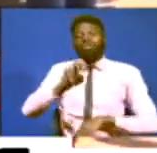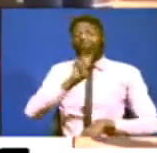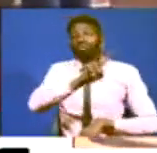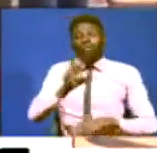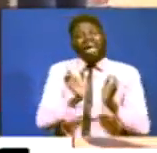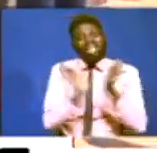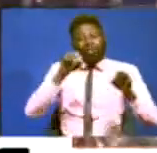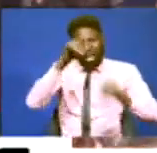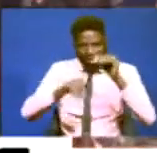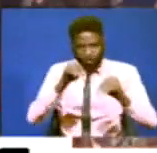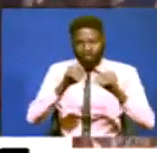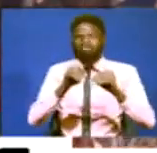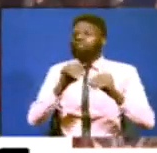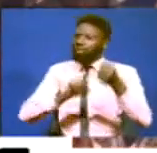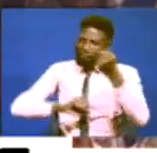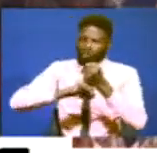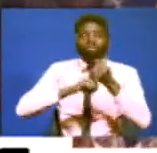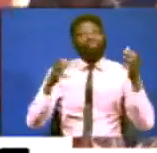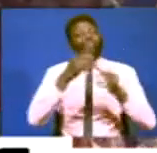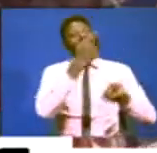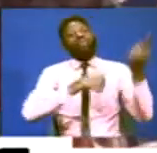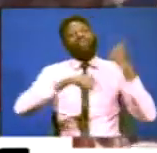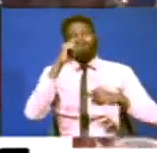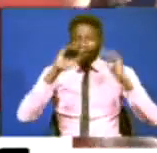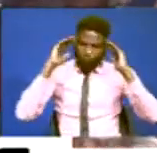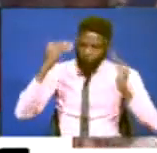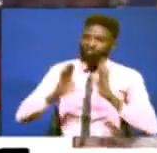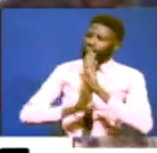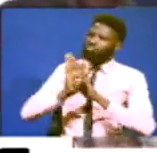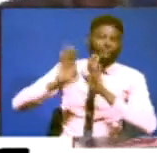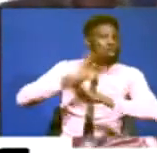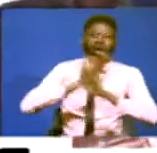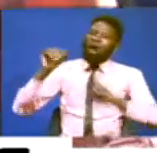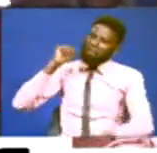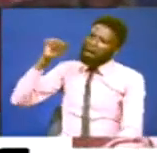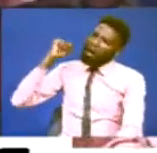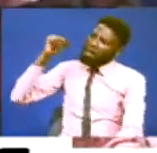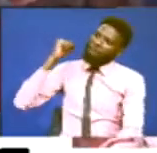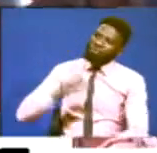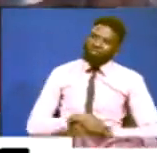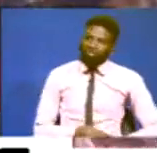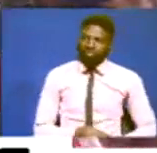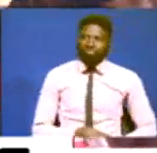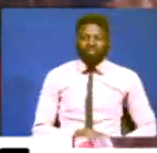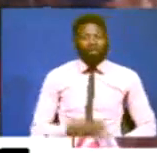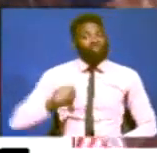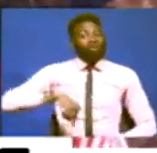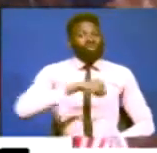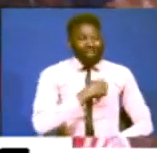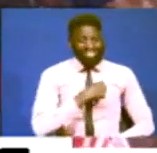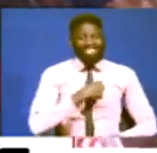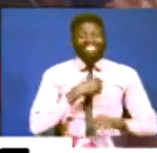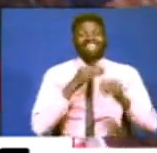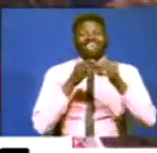development instead of politicking. Sisi kama viongozi wa Isiolo County, wale wamechaguliwa hapa juu, tumechaguliwa